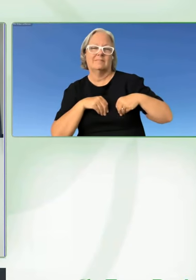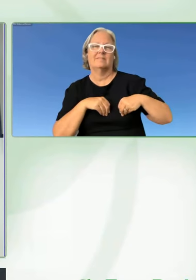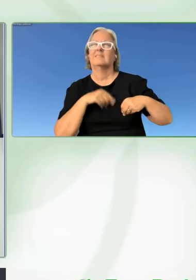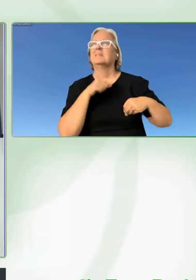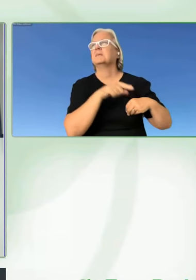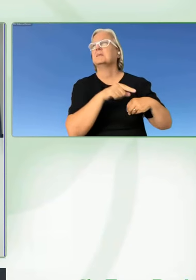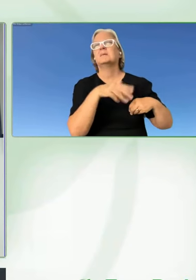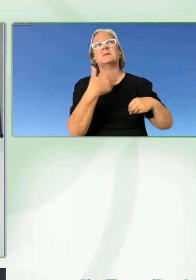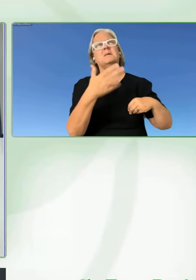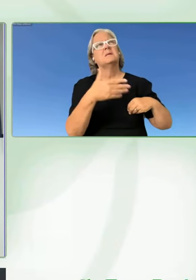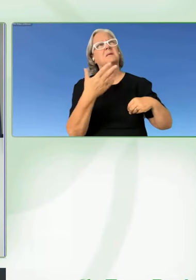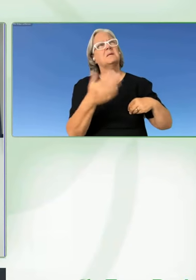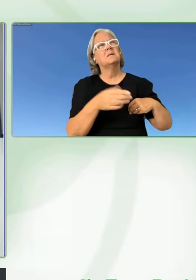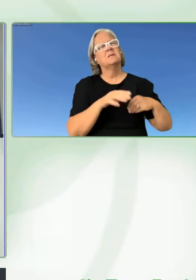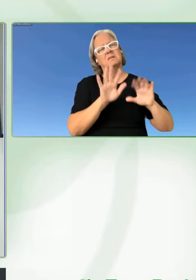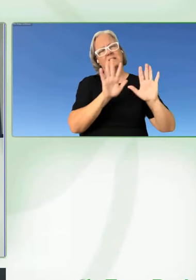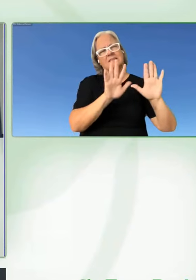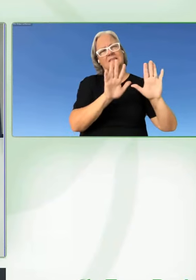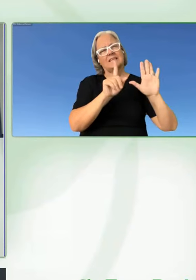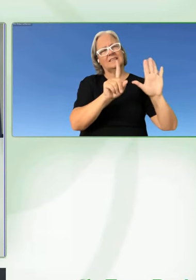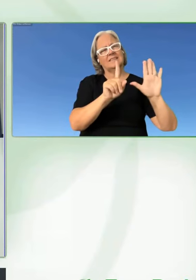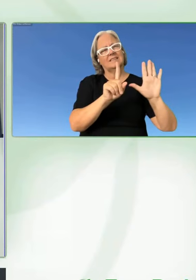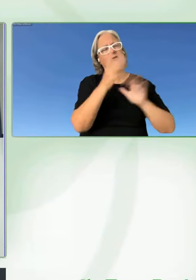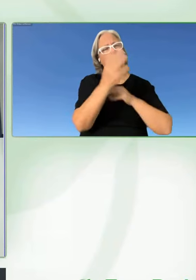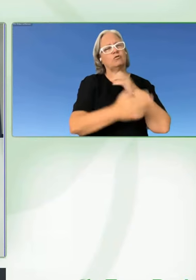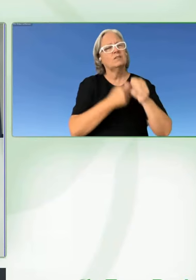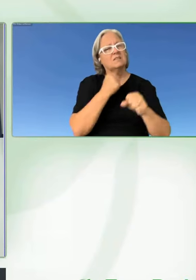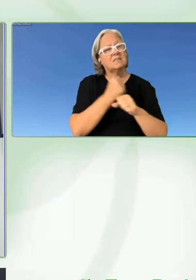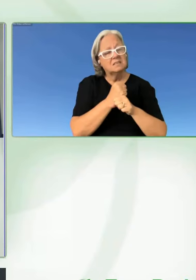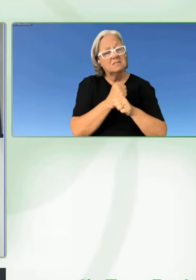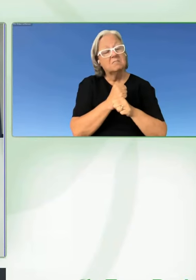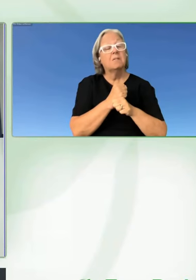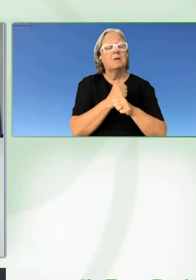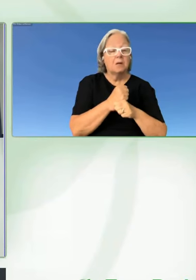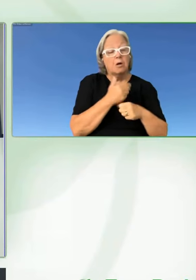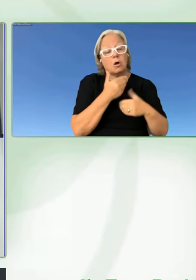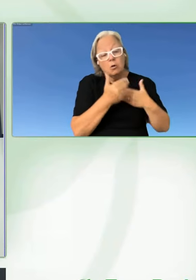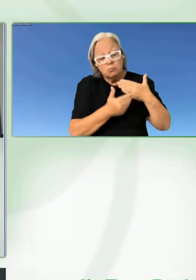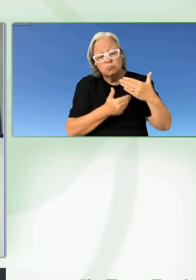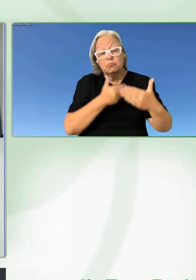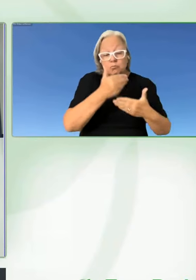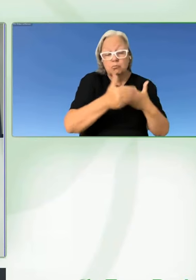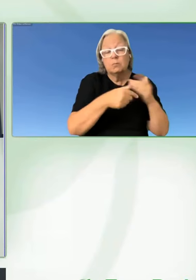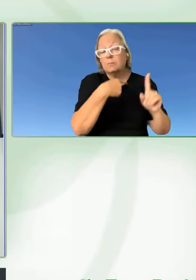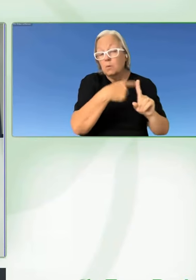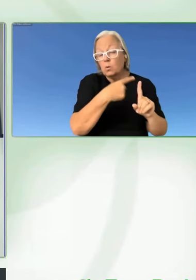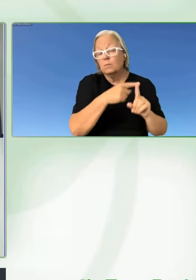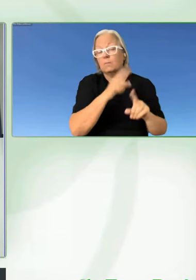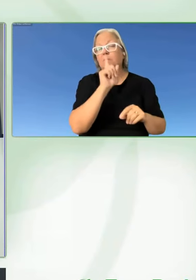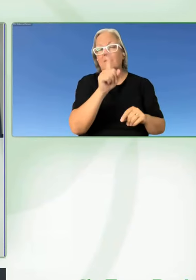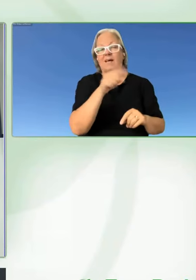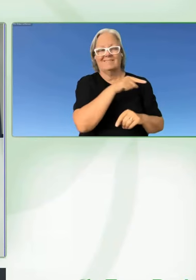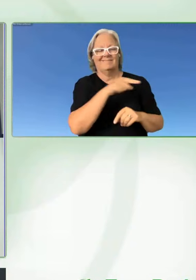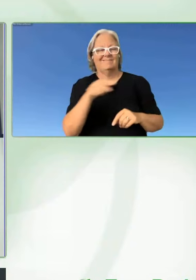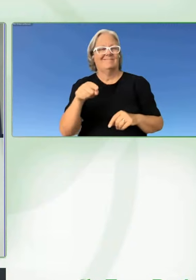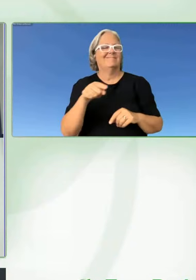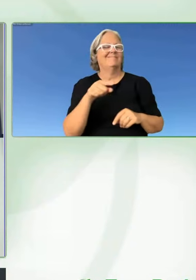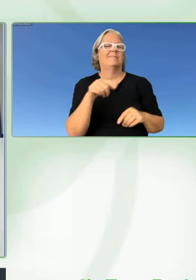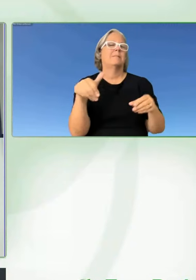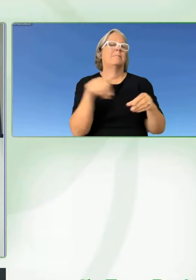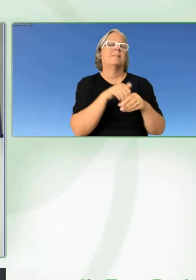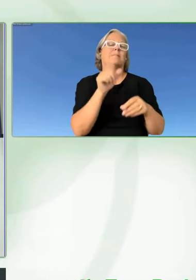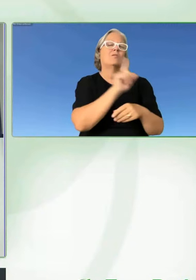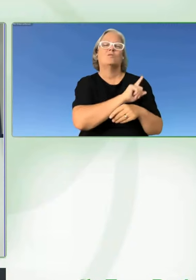16 years, there have been certain progress, but the member states could not agree on all the aspects and